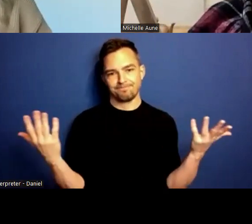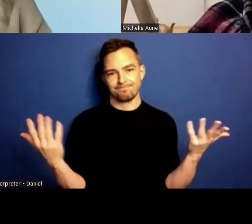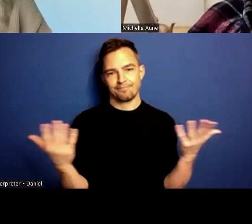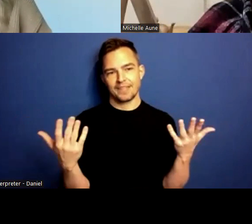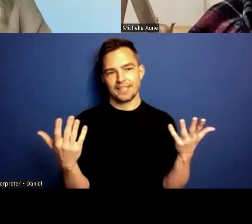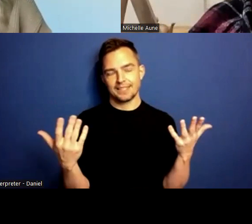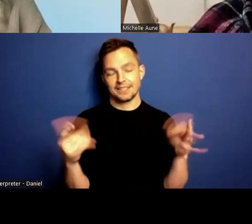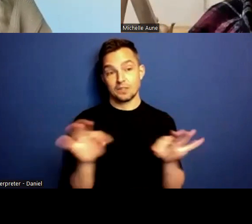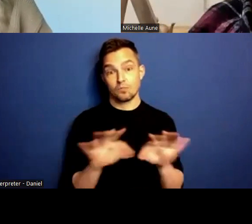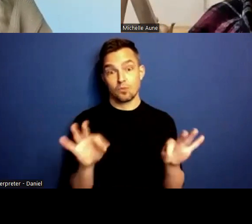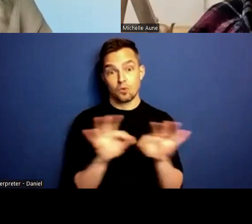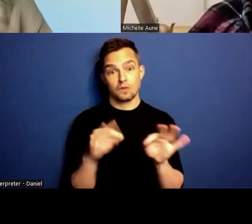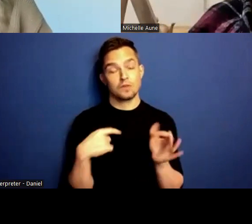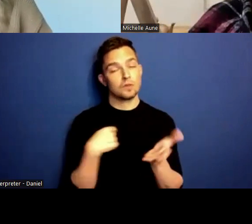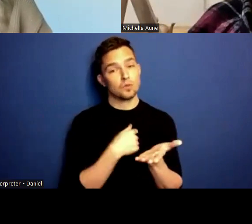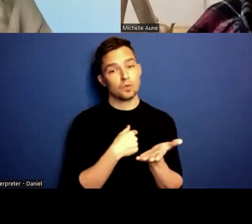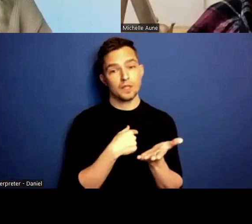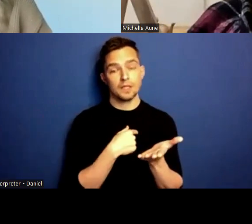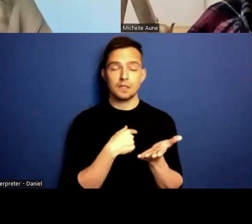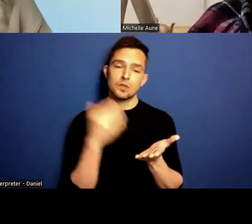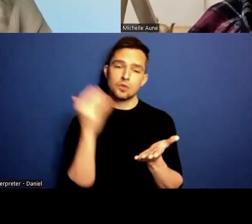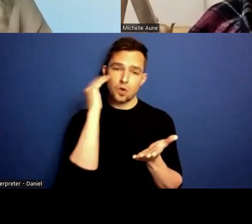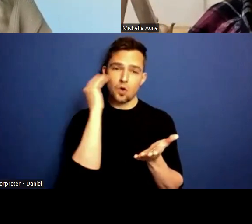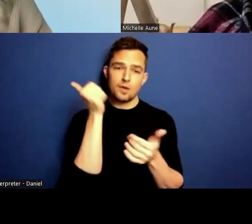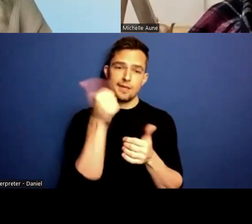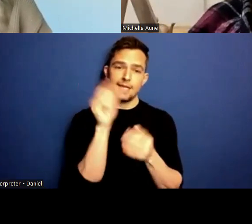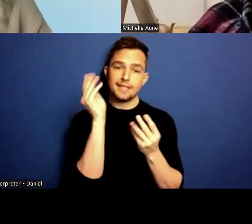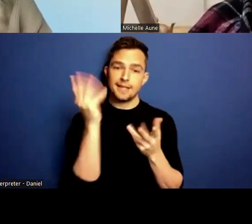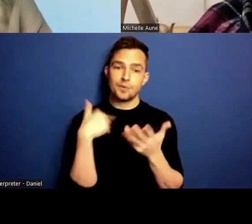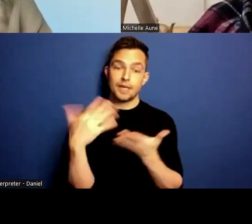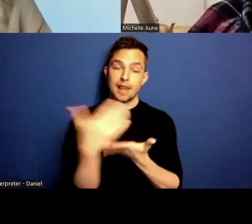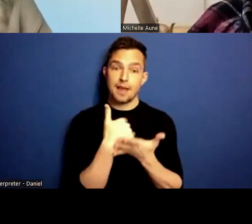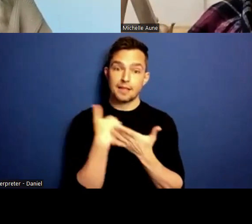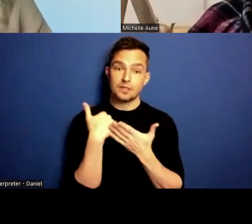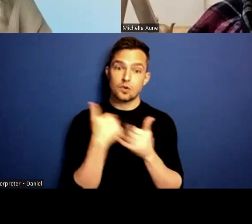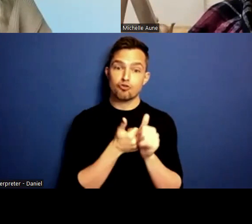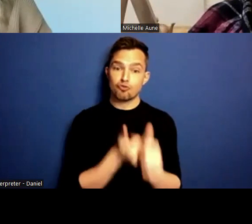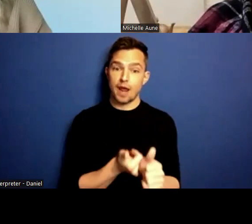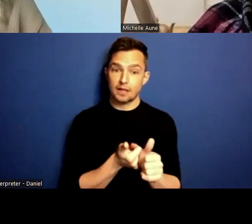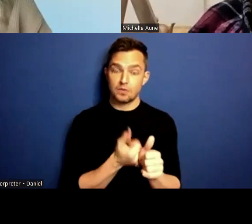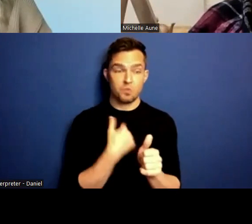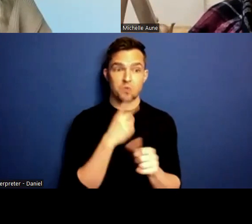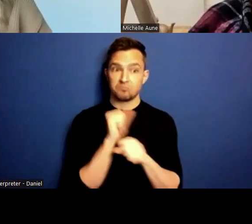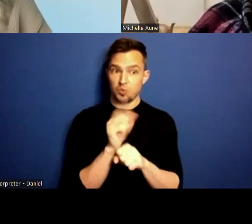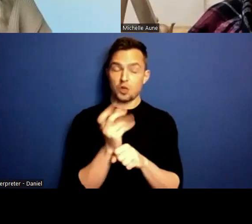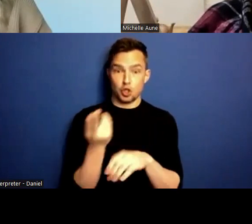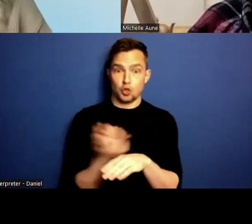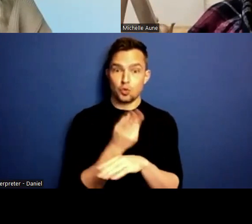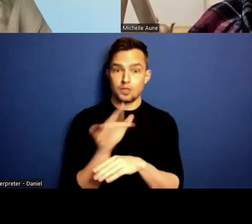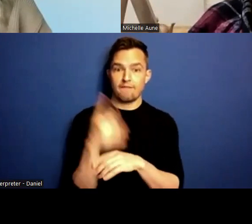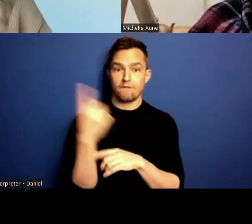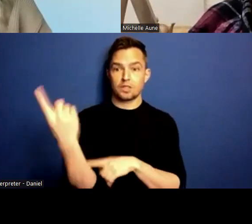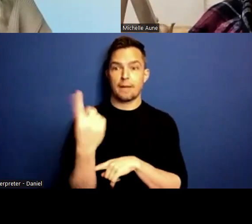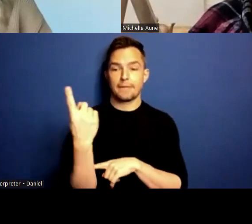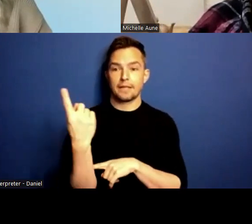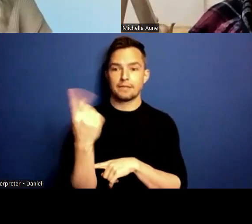It's important that we know that any data we collect or track, we're actually going to use for something, right? It's